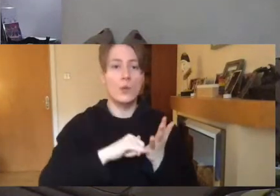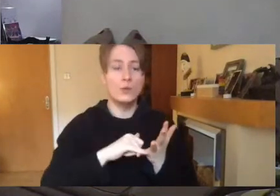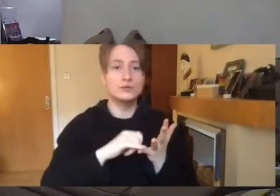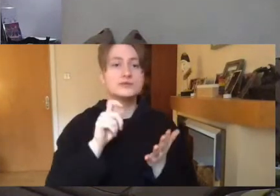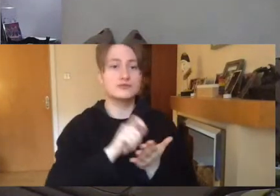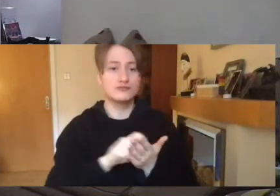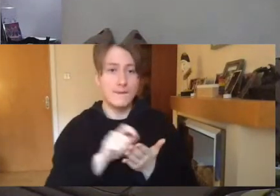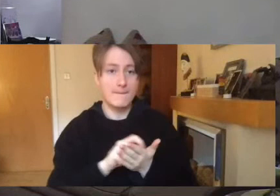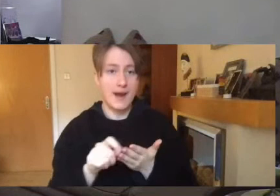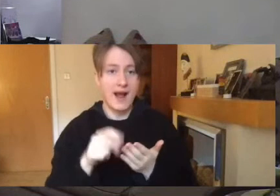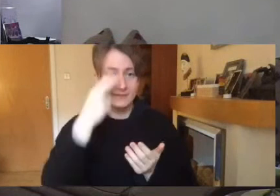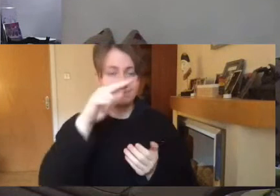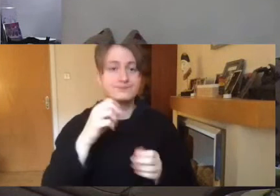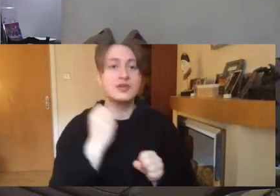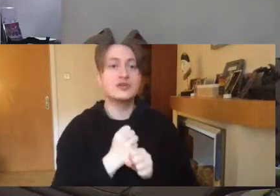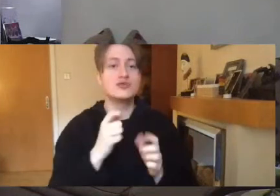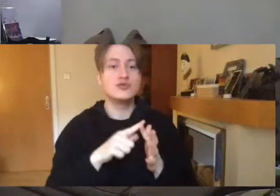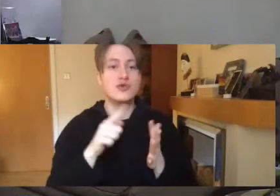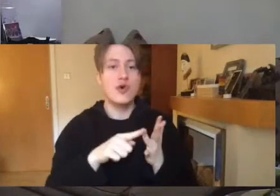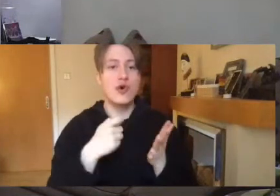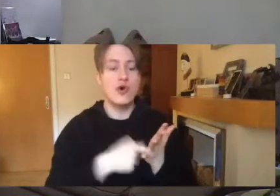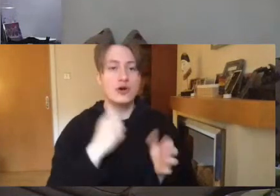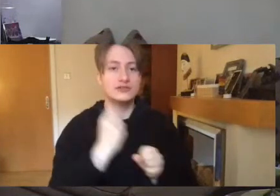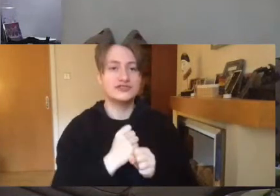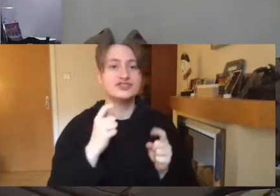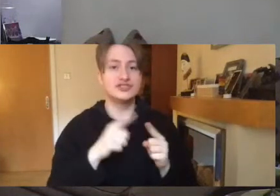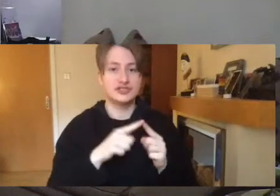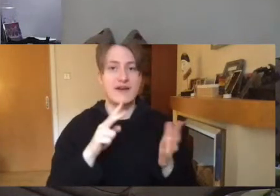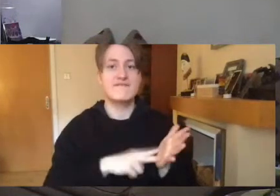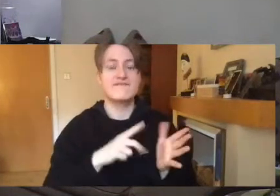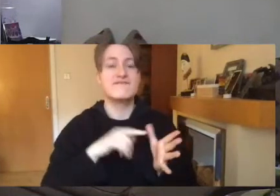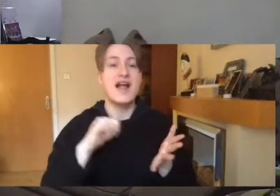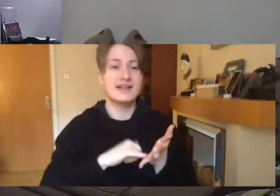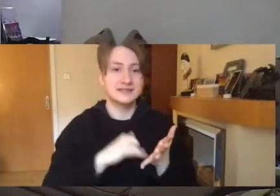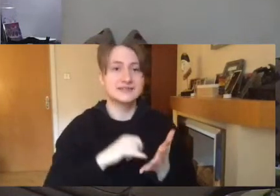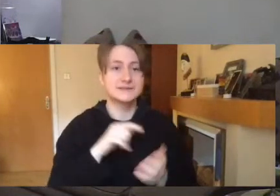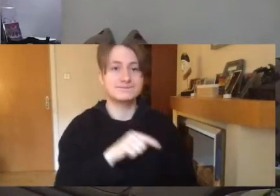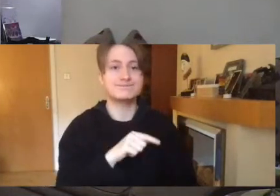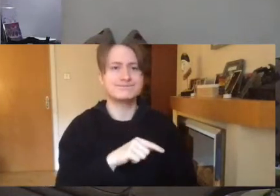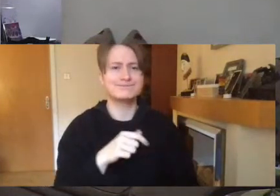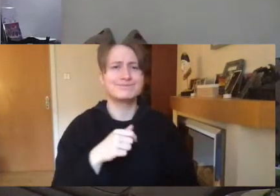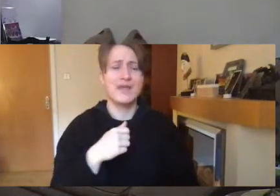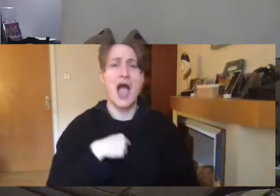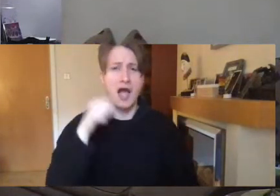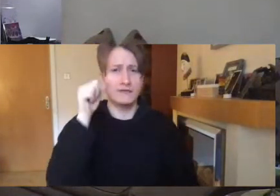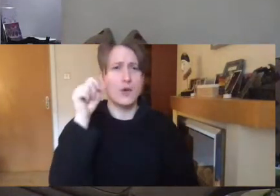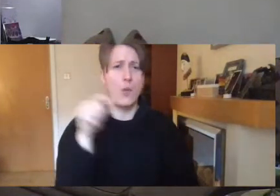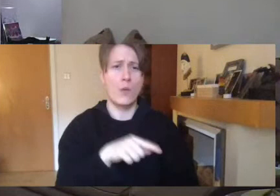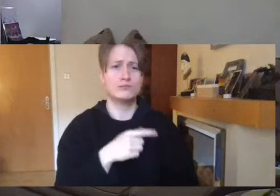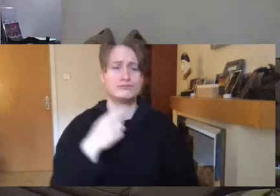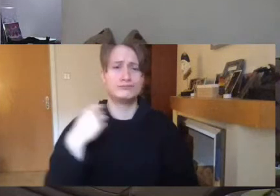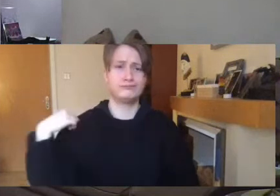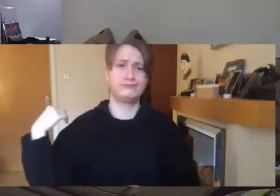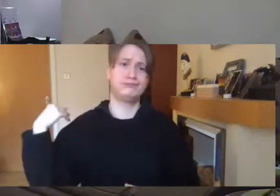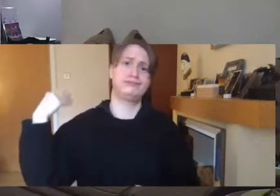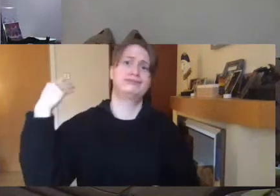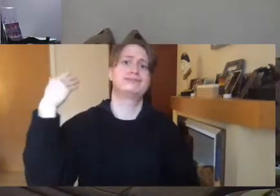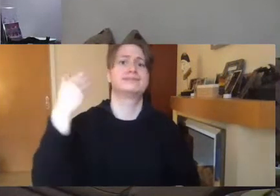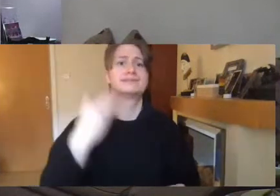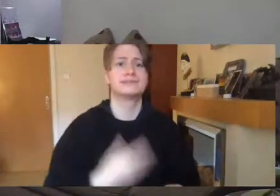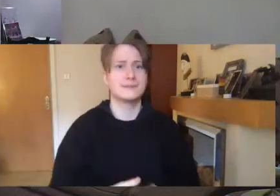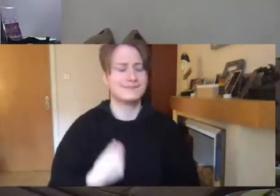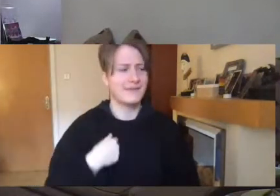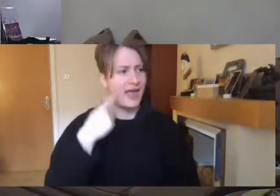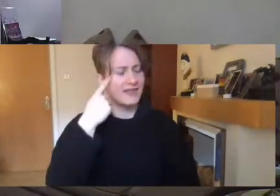music, running orchestras, and is the founder and director of another of the country's great contemporary